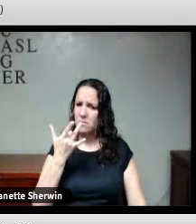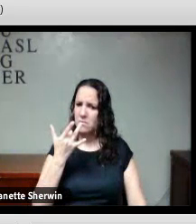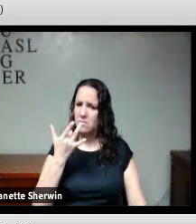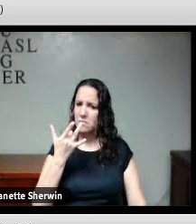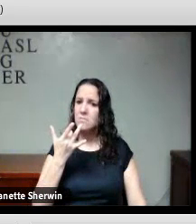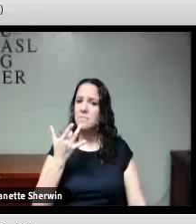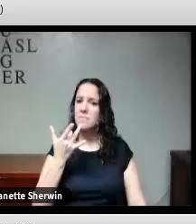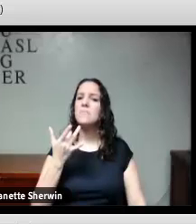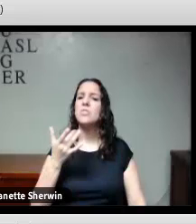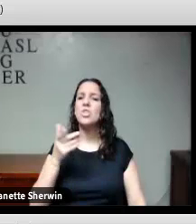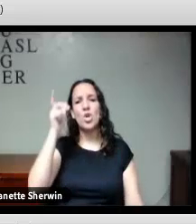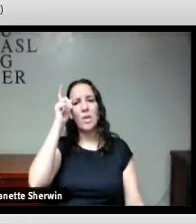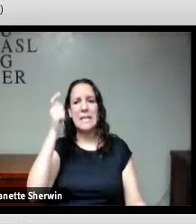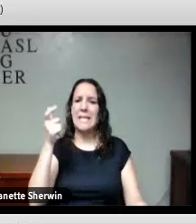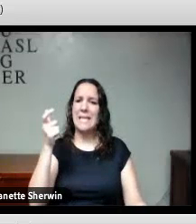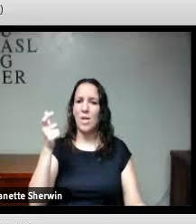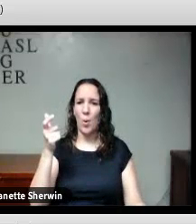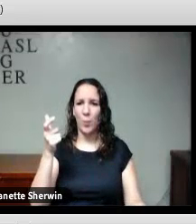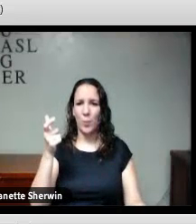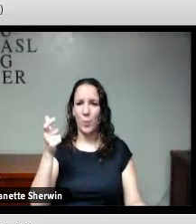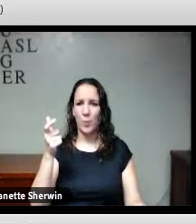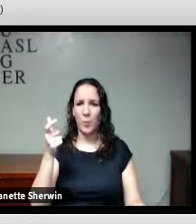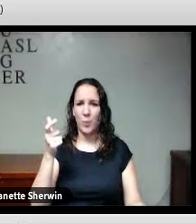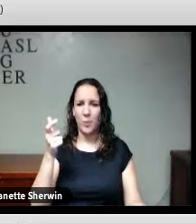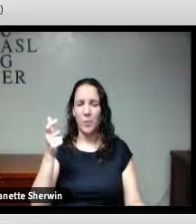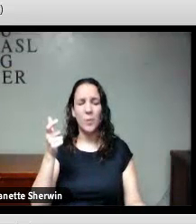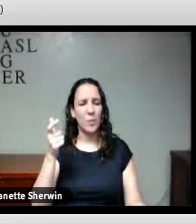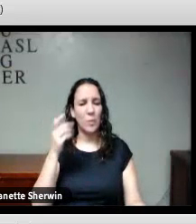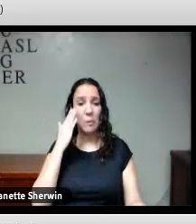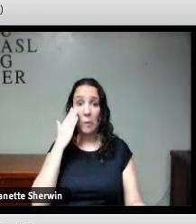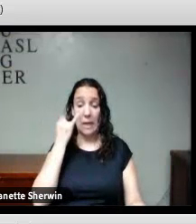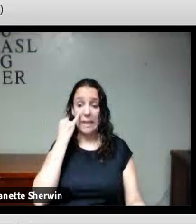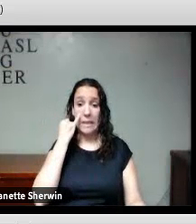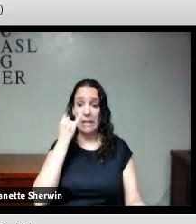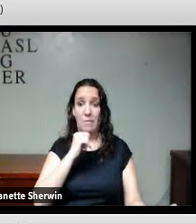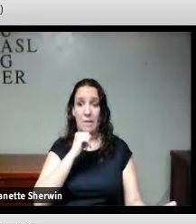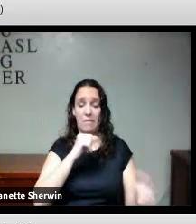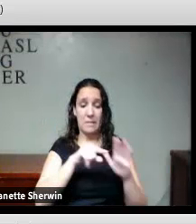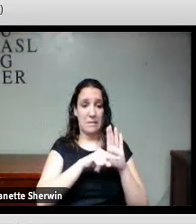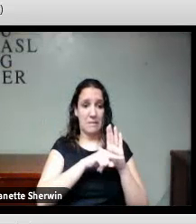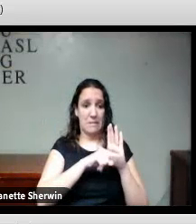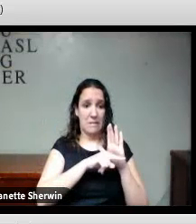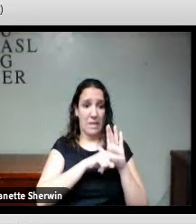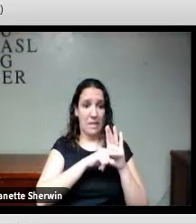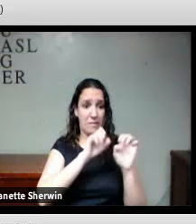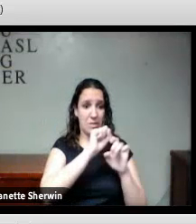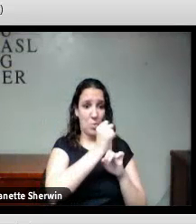exactly. Even when it's not a negative situation, sometimes our ego gets in the way, doesn't it, Adriana?